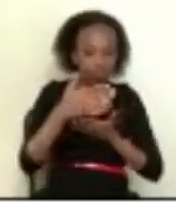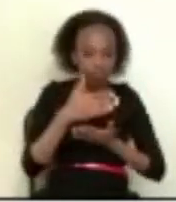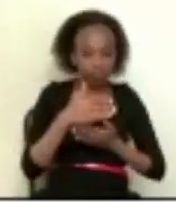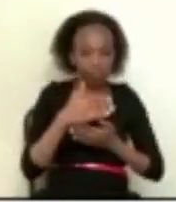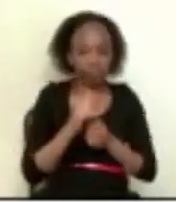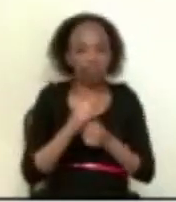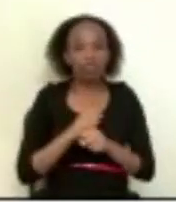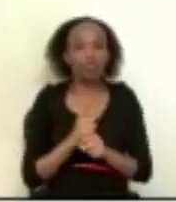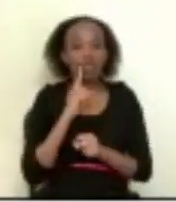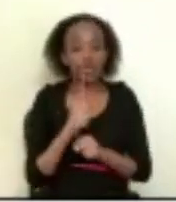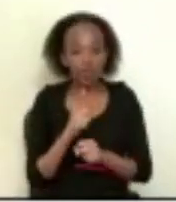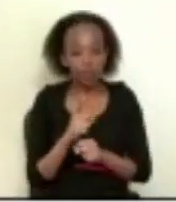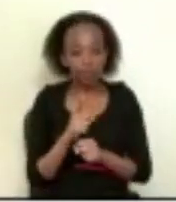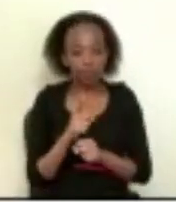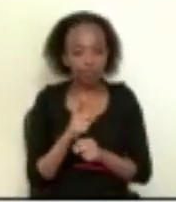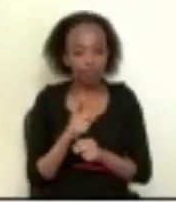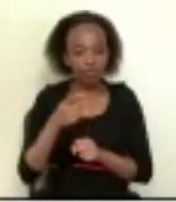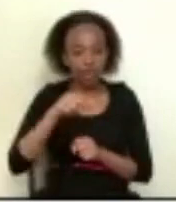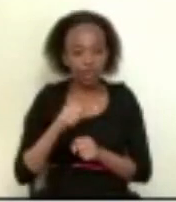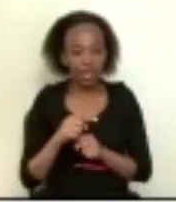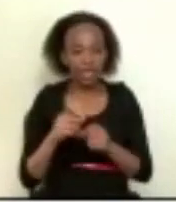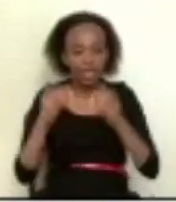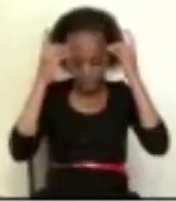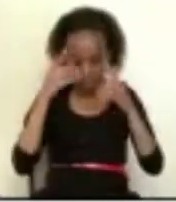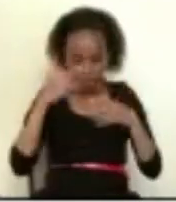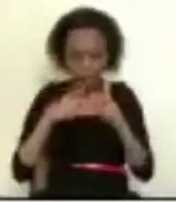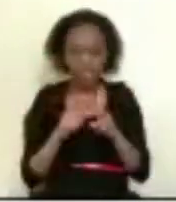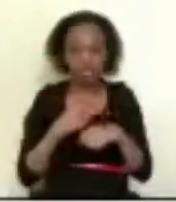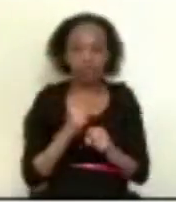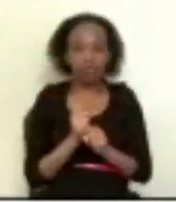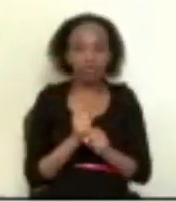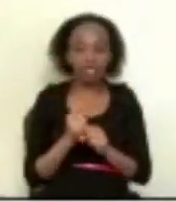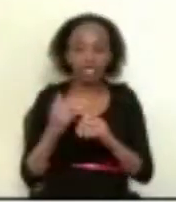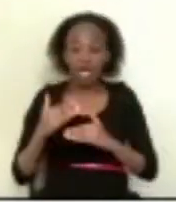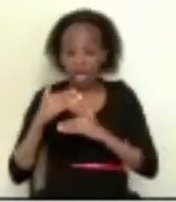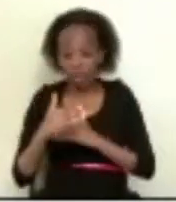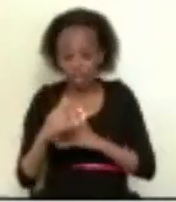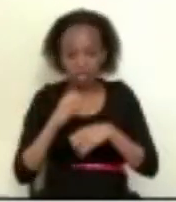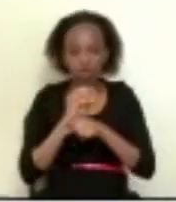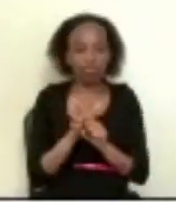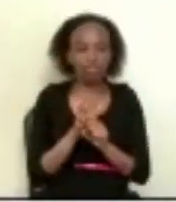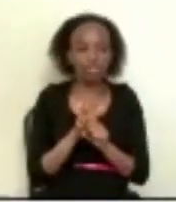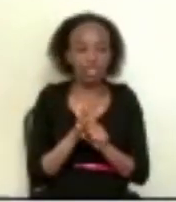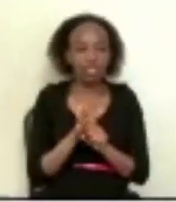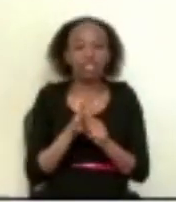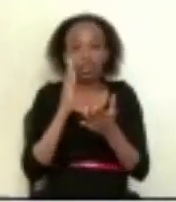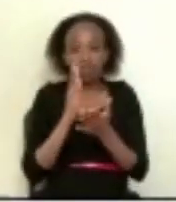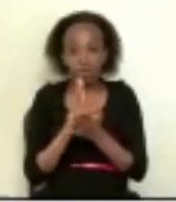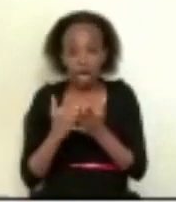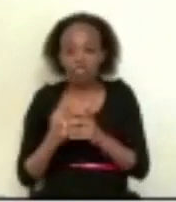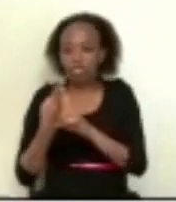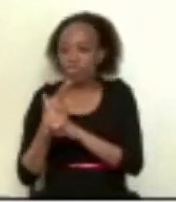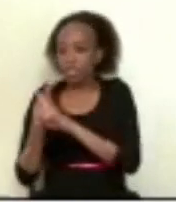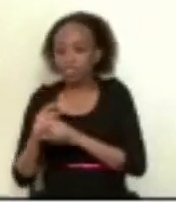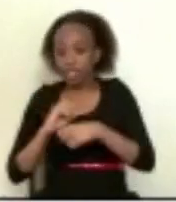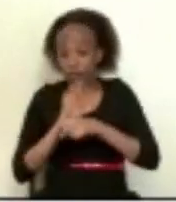that the gains that were starting to be made post-COVID, so even though there's still different variants coming across,